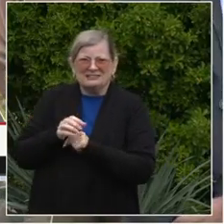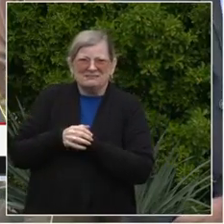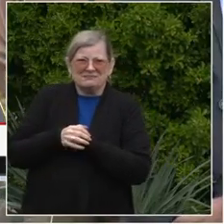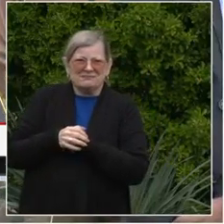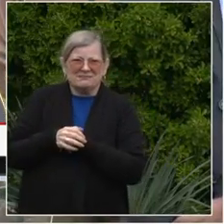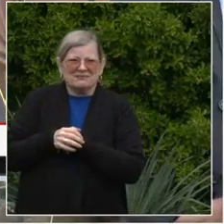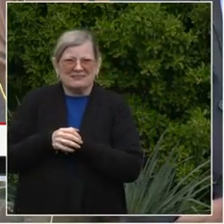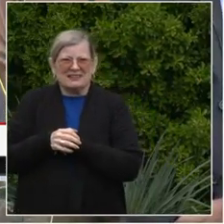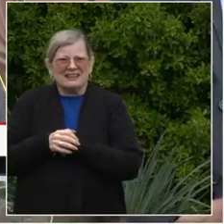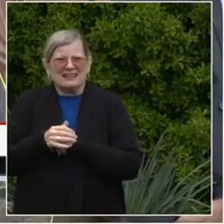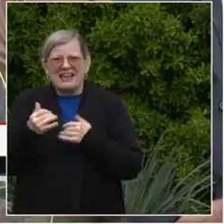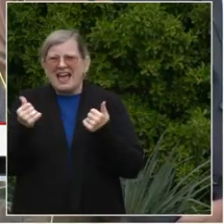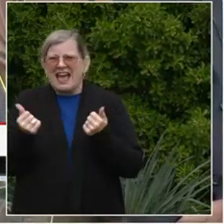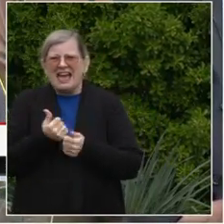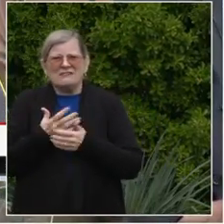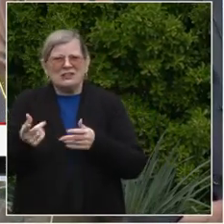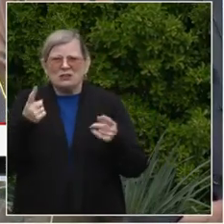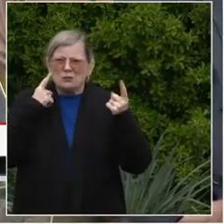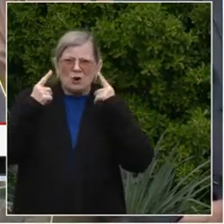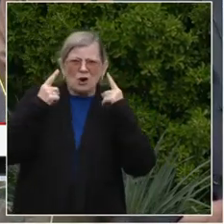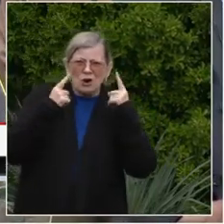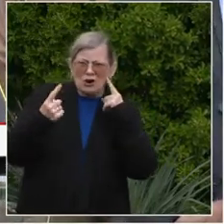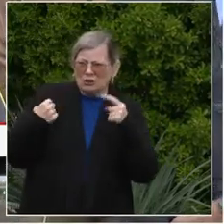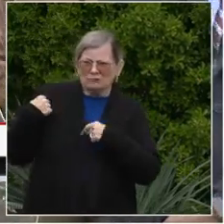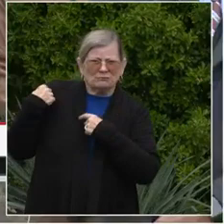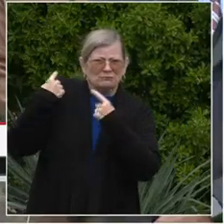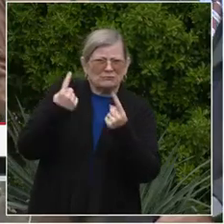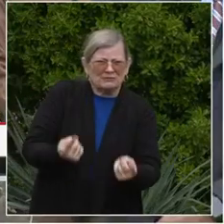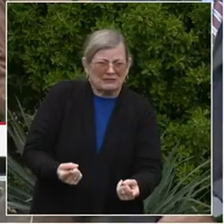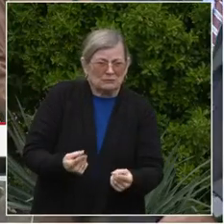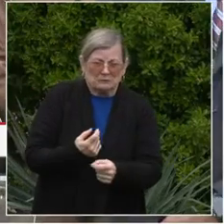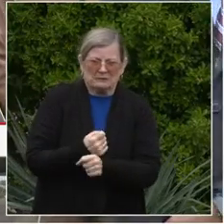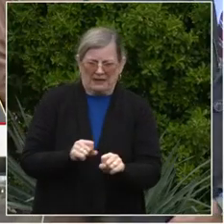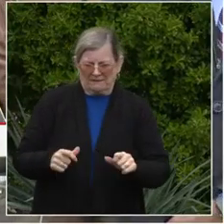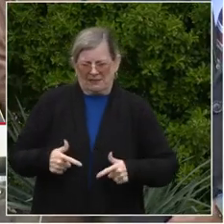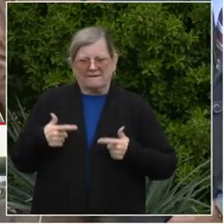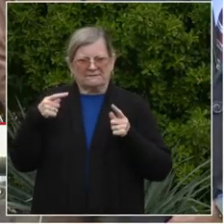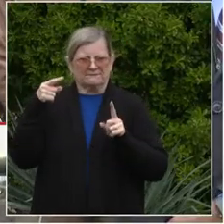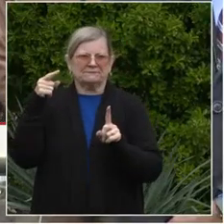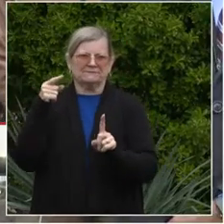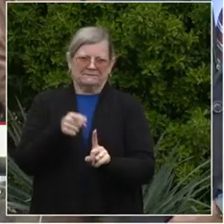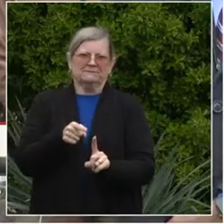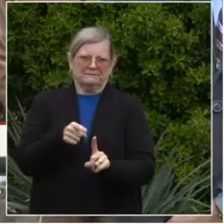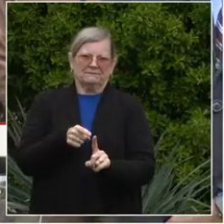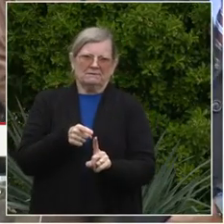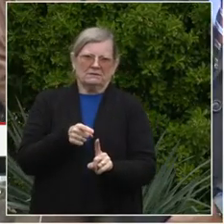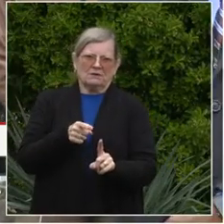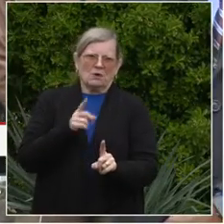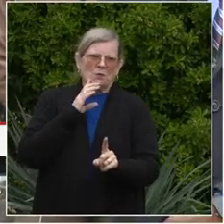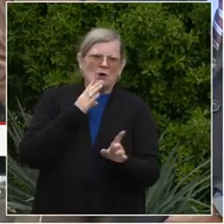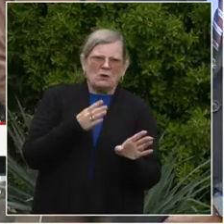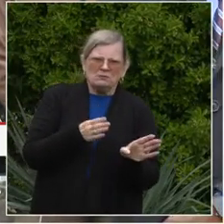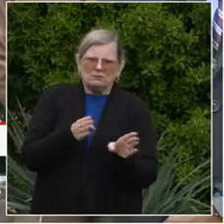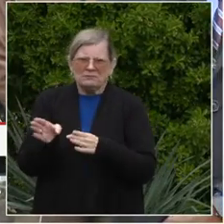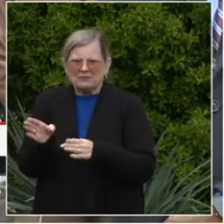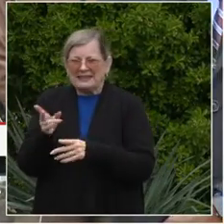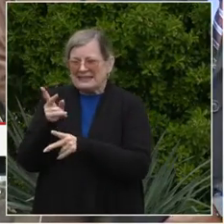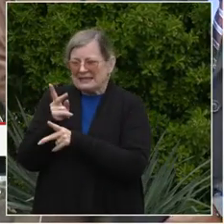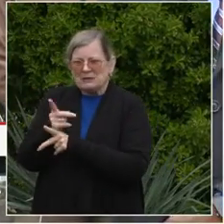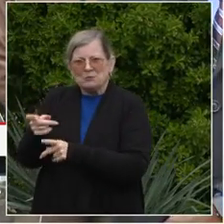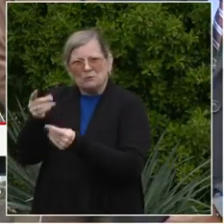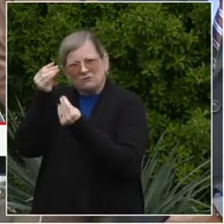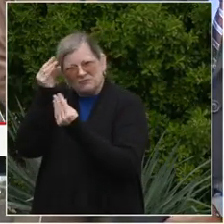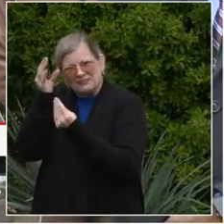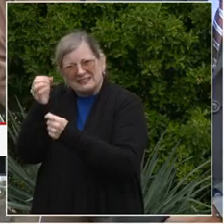Everything you've heard here this morning comes down to saving lives. I'm going to switch gears a little bit and focus on keeping you and your loved ones safe inside your